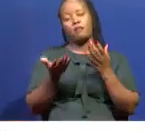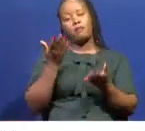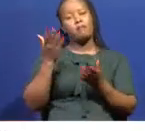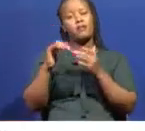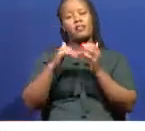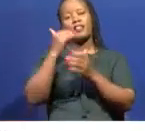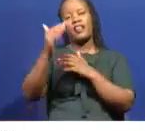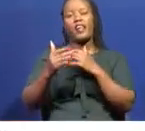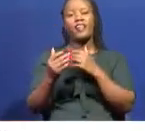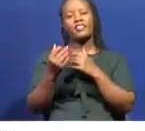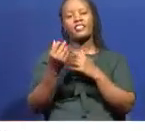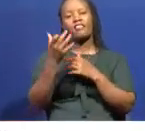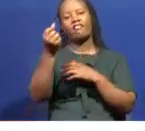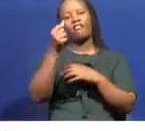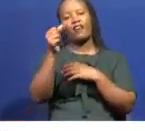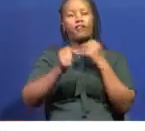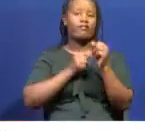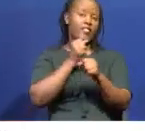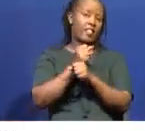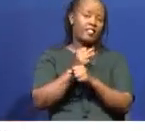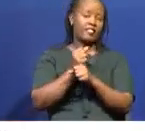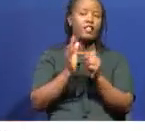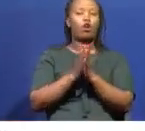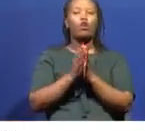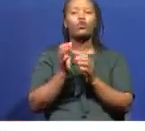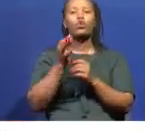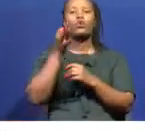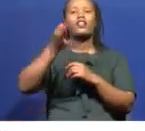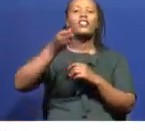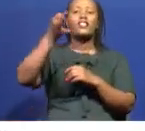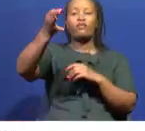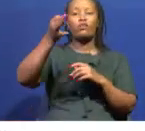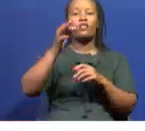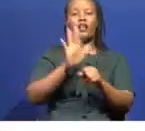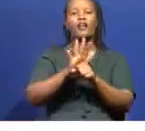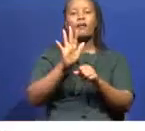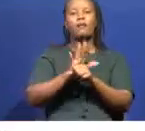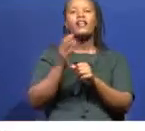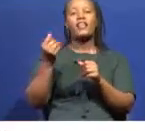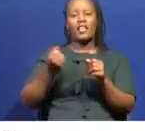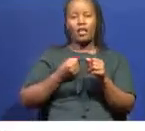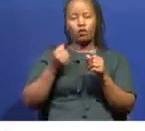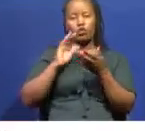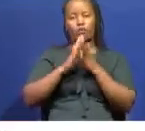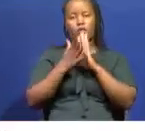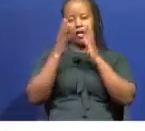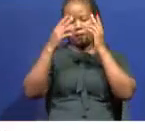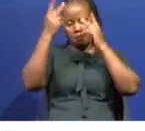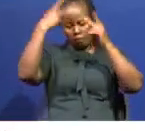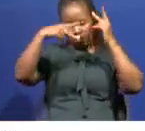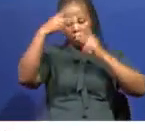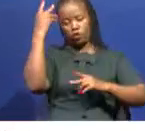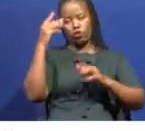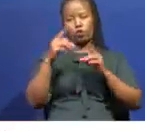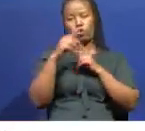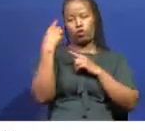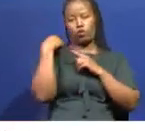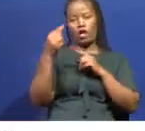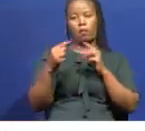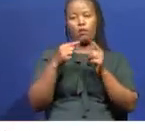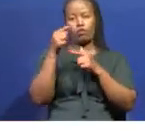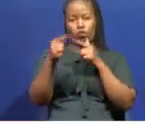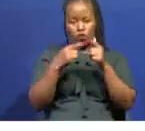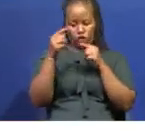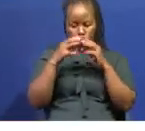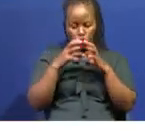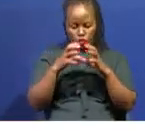in the future, we'll have more girls turning professionals, and the number is definitely growing for the girls. And we have a